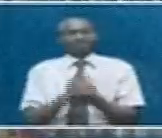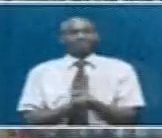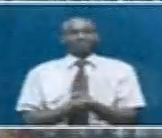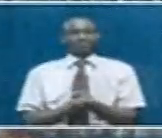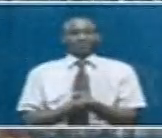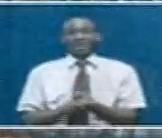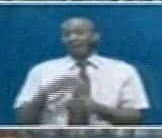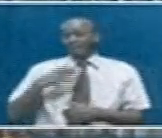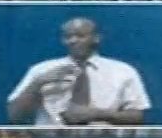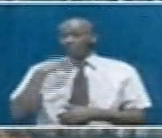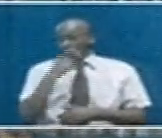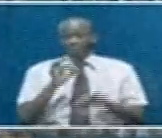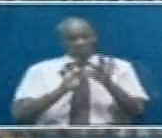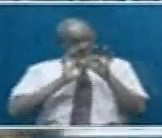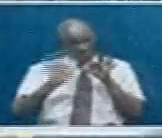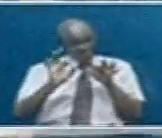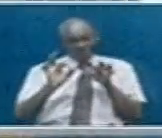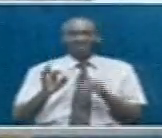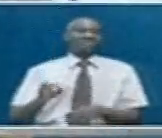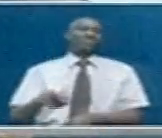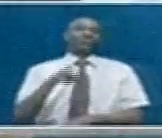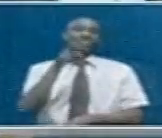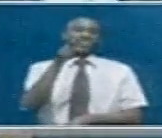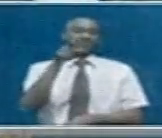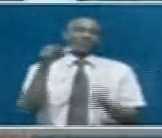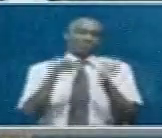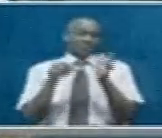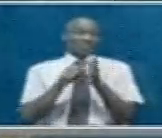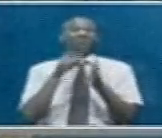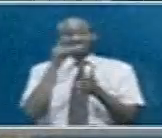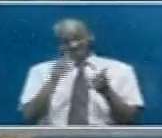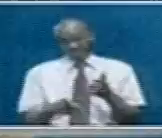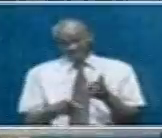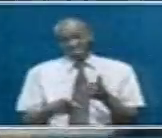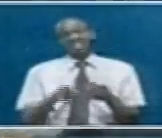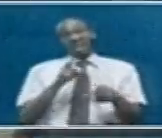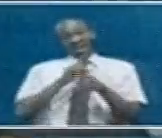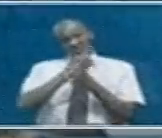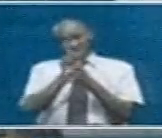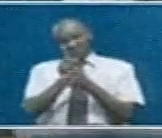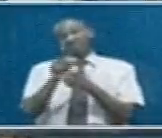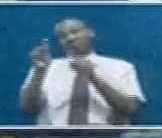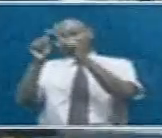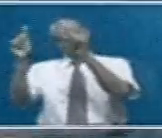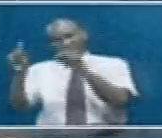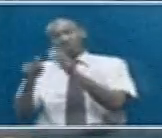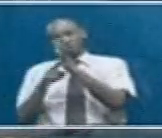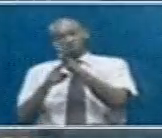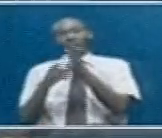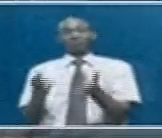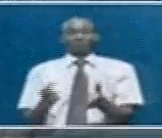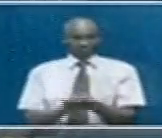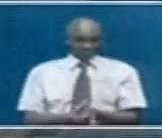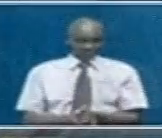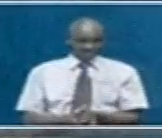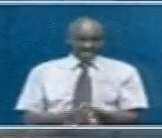So motorists caught speeding will not have an excuse that they did not see the signs. Speeding is one of the main causes of road carnage in Kenya. Now, the other